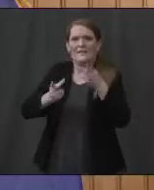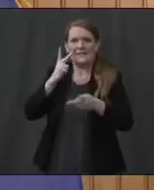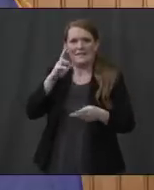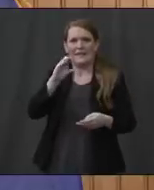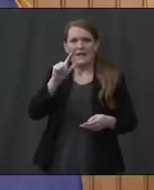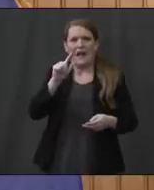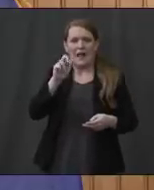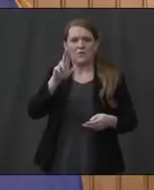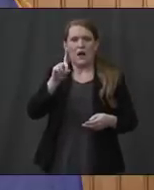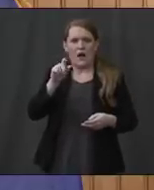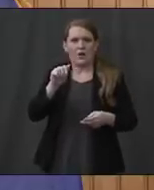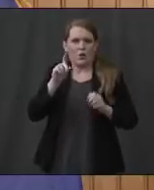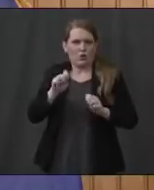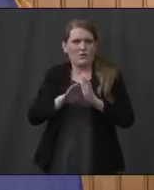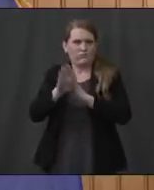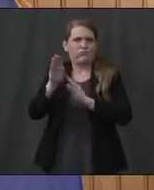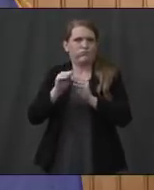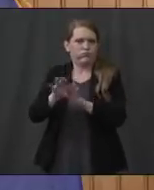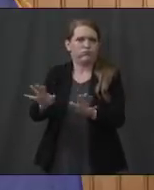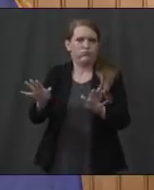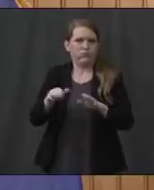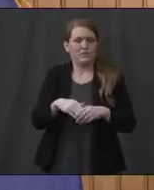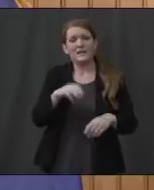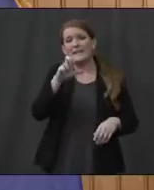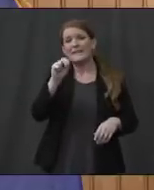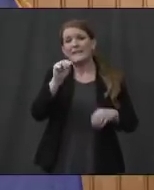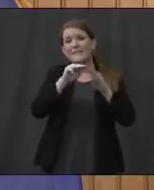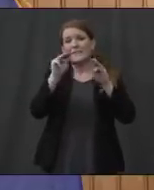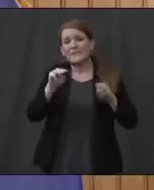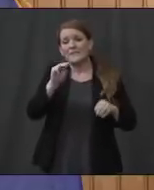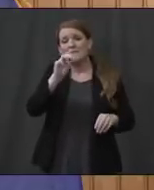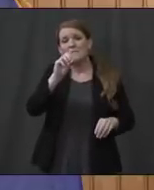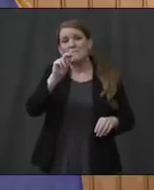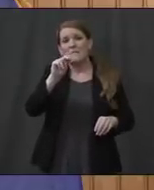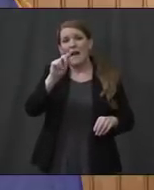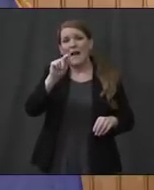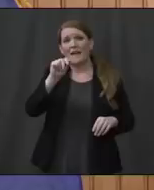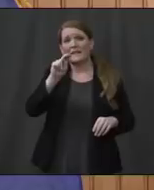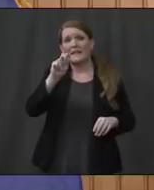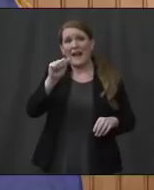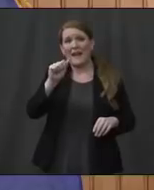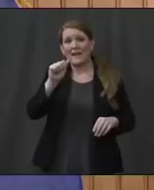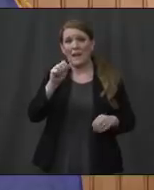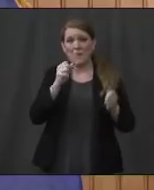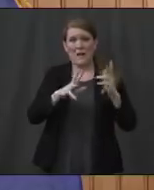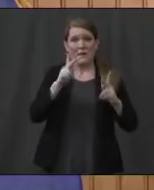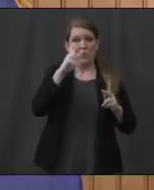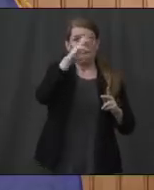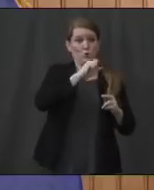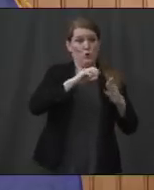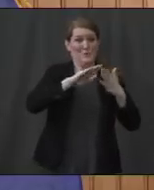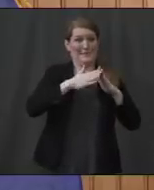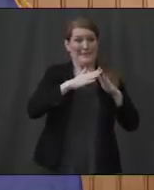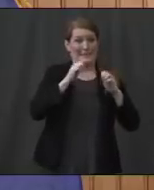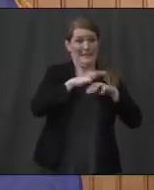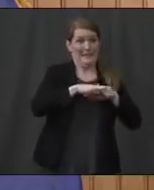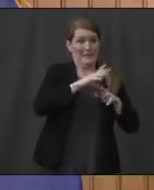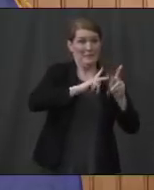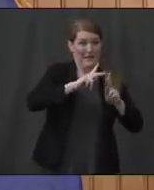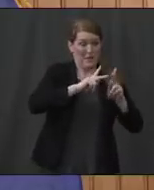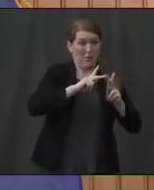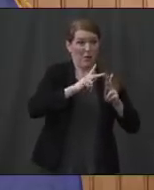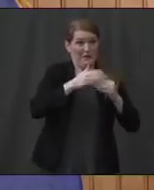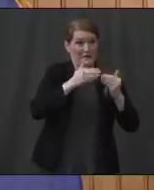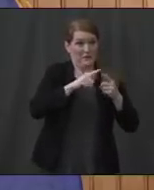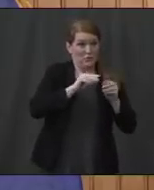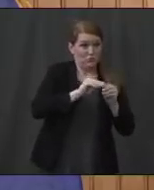Even Montana, some of the rural areas are saying, don't think this is just an urban virus. But we have very infected parts